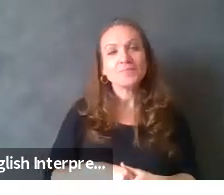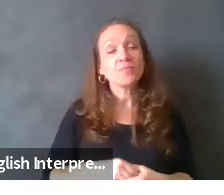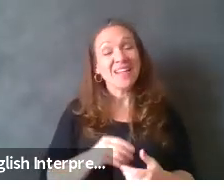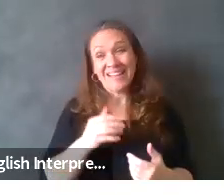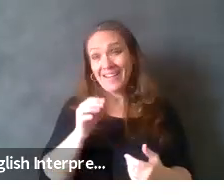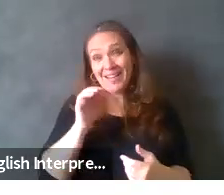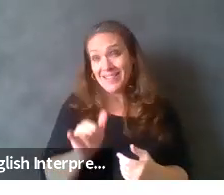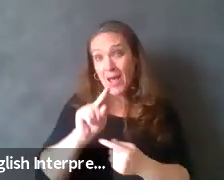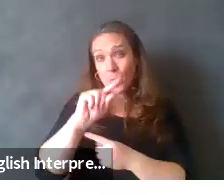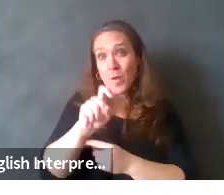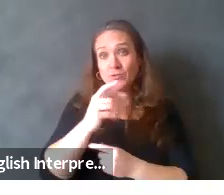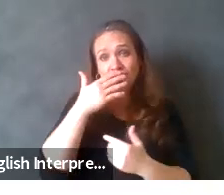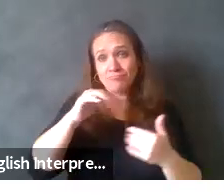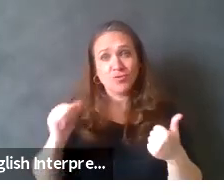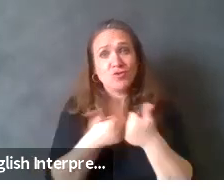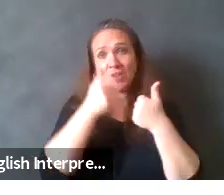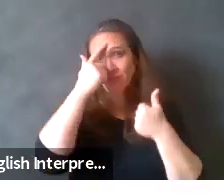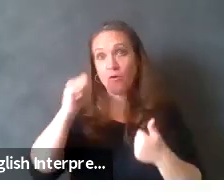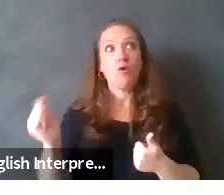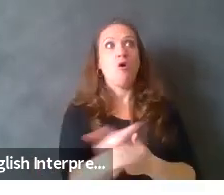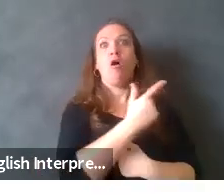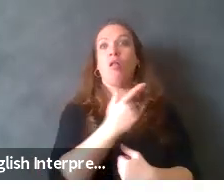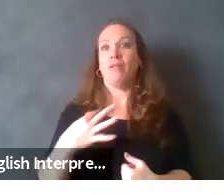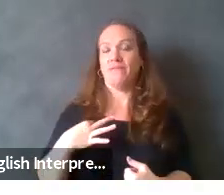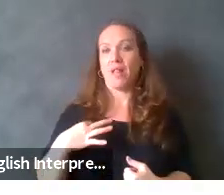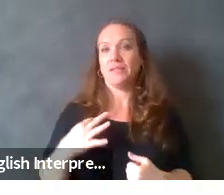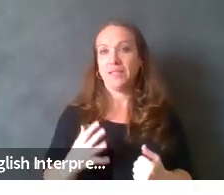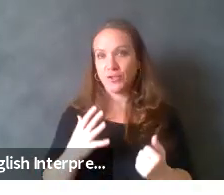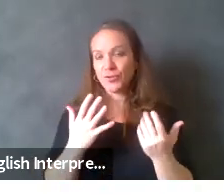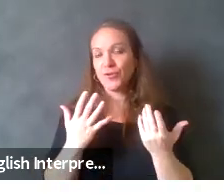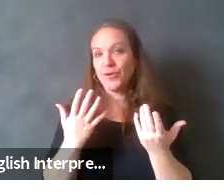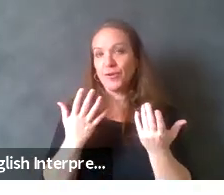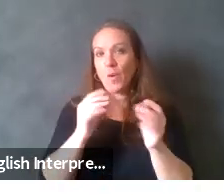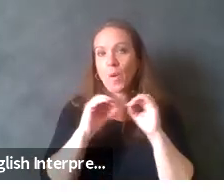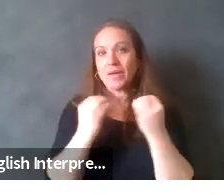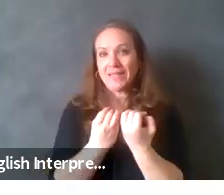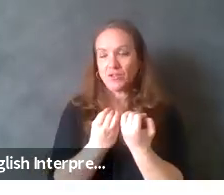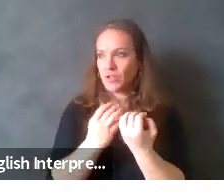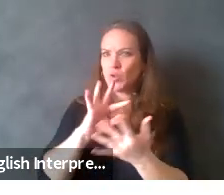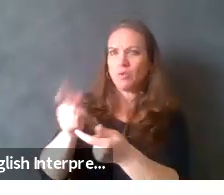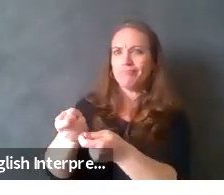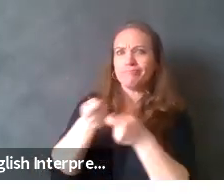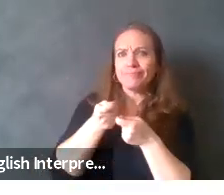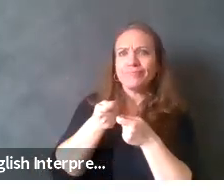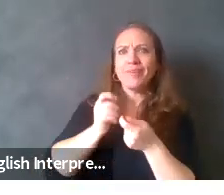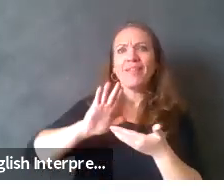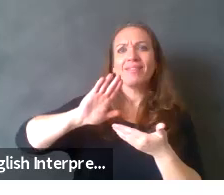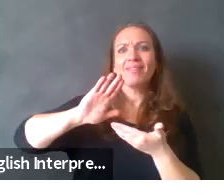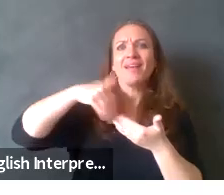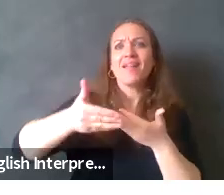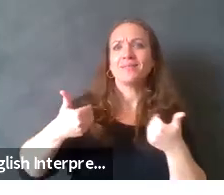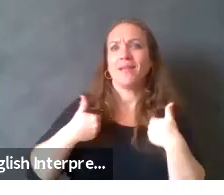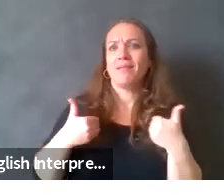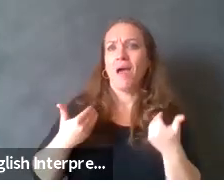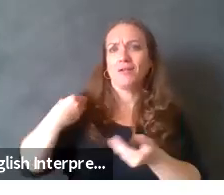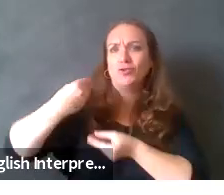organizations active in disaster to really get the next generation on board. And I think hopefully when this